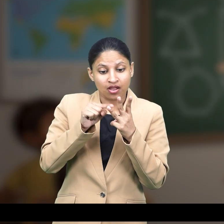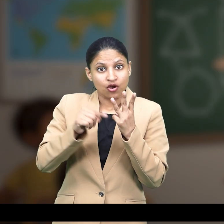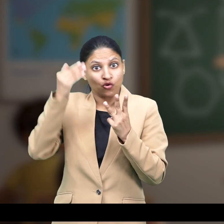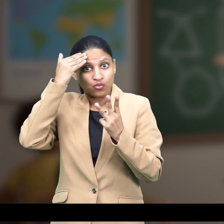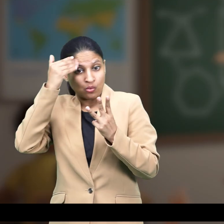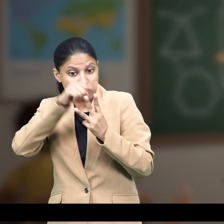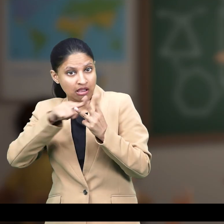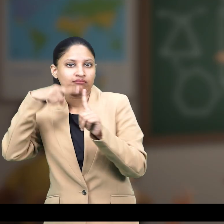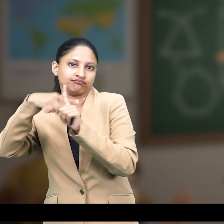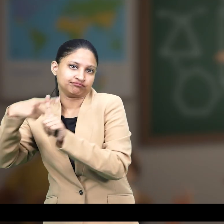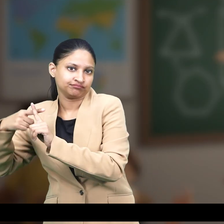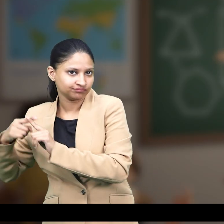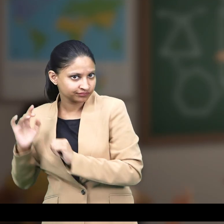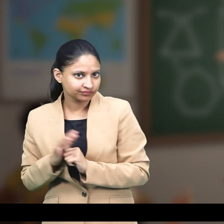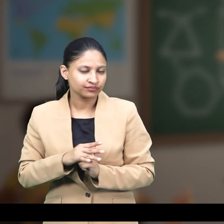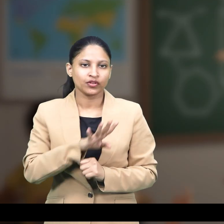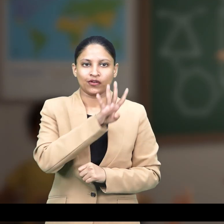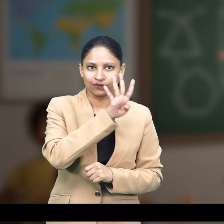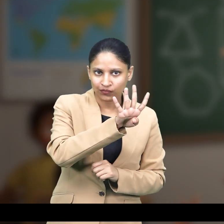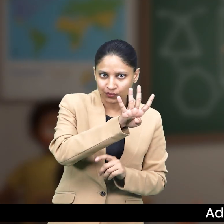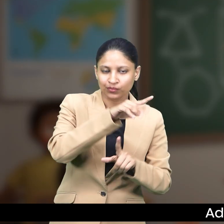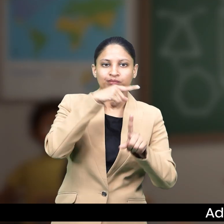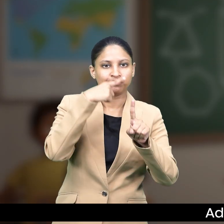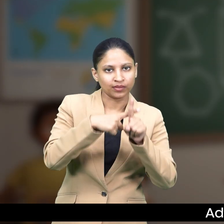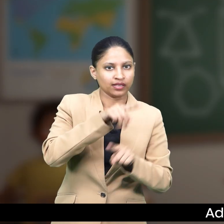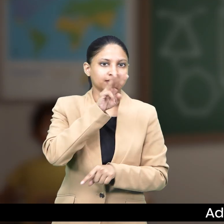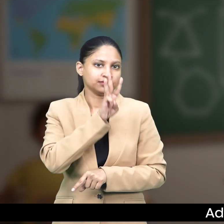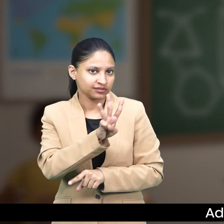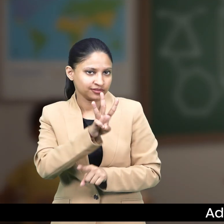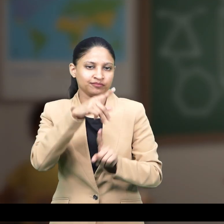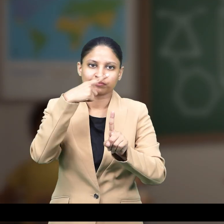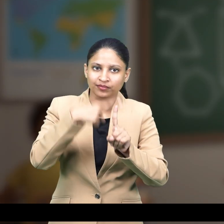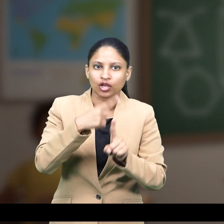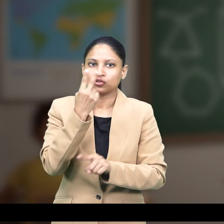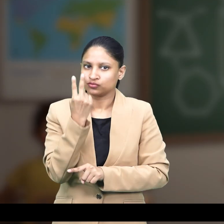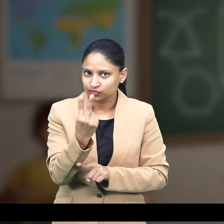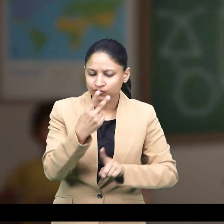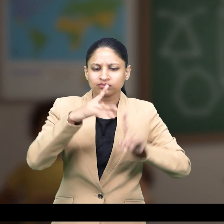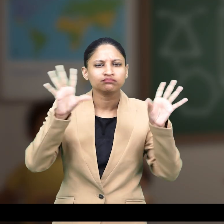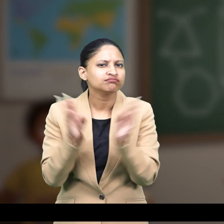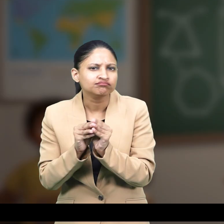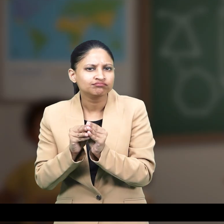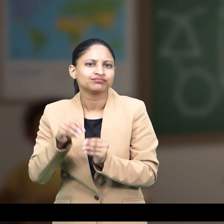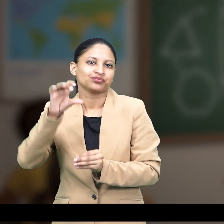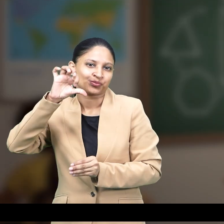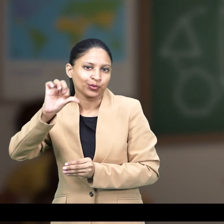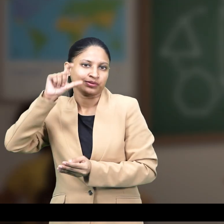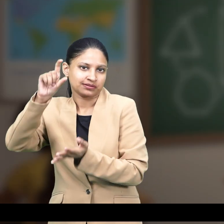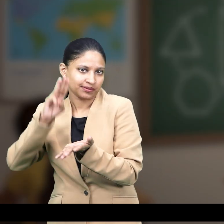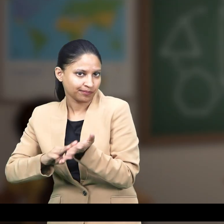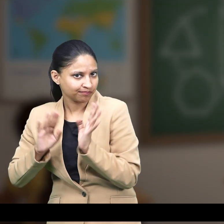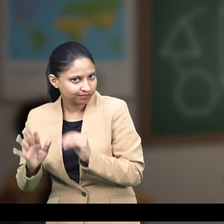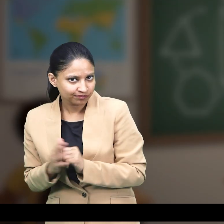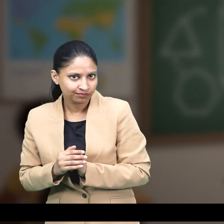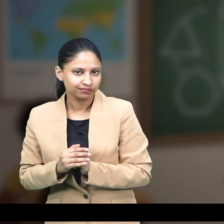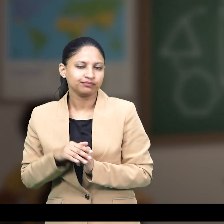Answer. Step 1. Add the known sides. 4 plus 3 plus 2 is